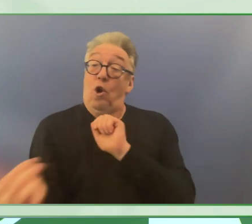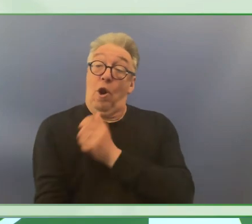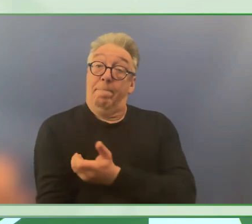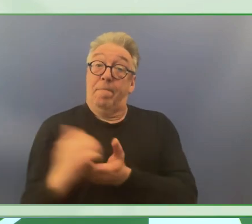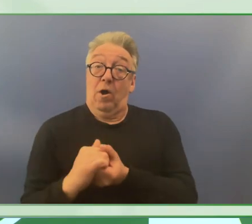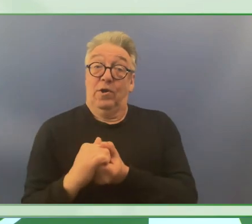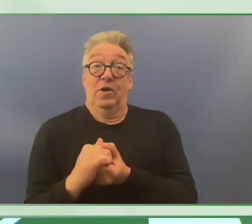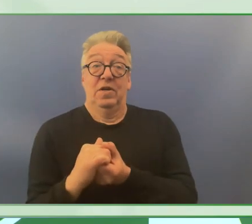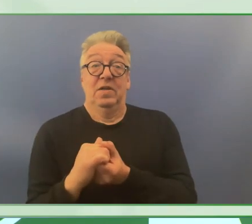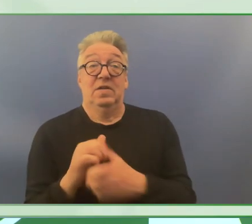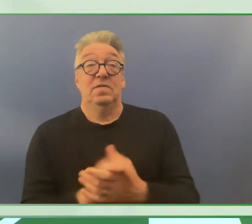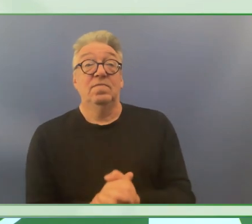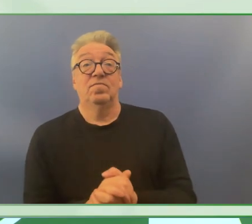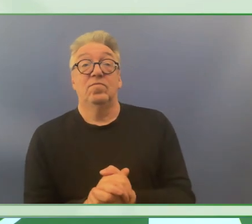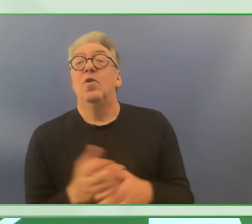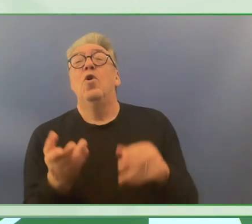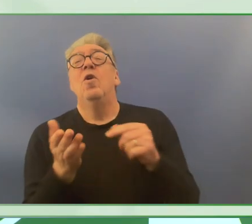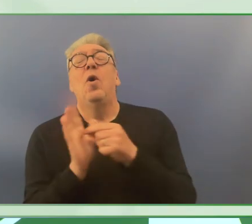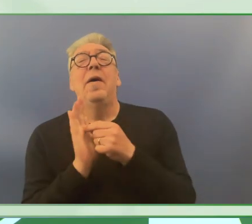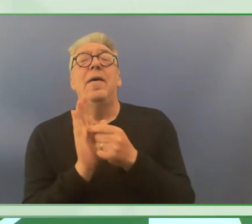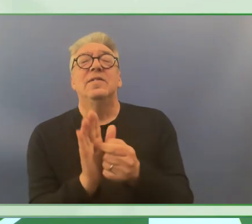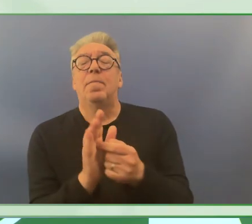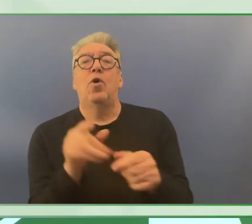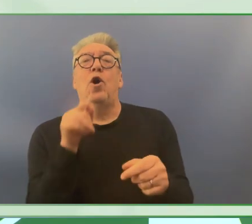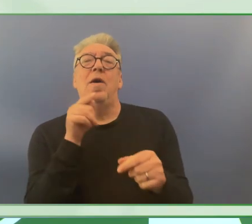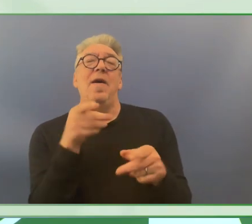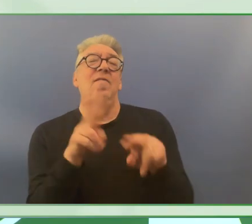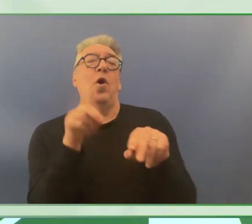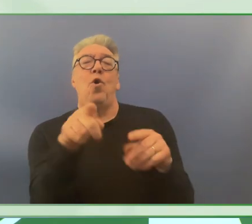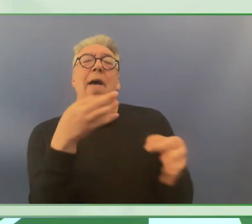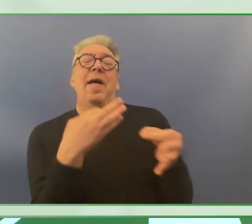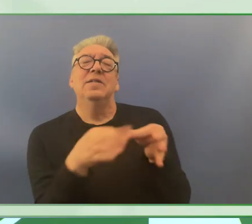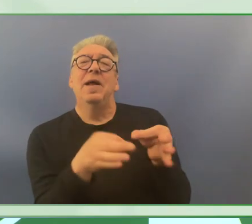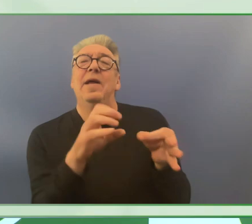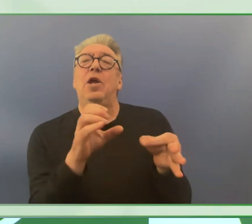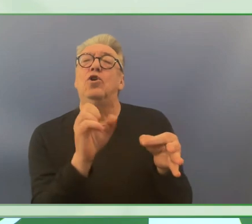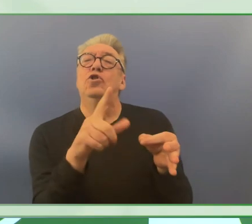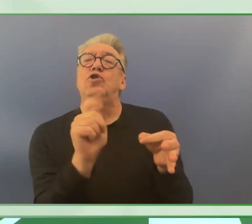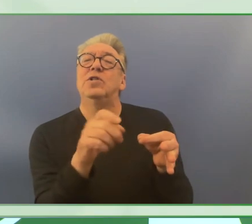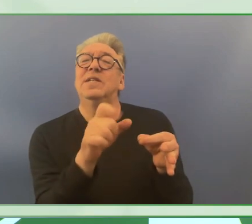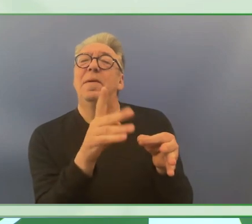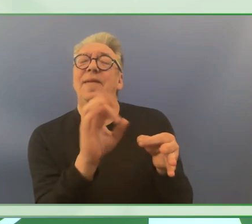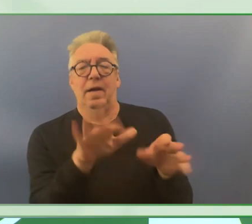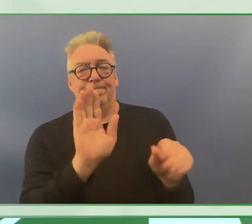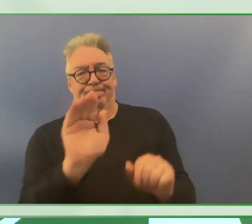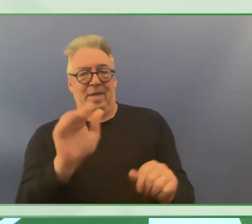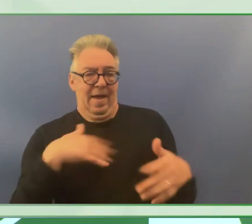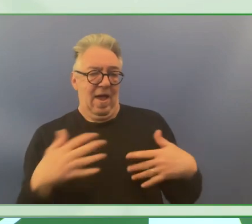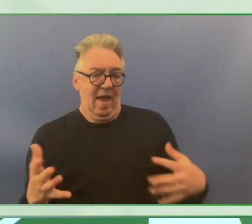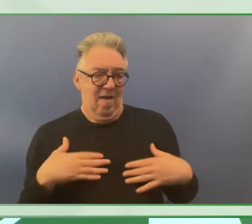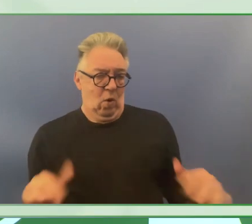when you explain, for example, to ChatGPT or some other model, hey, I have this organization, these are my